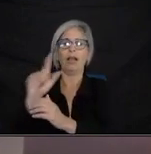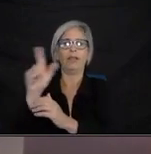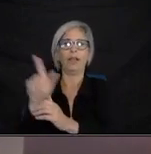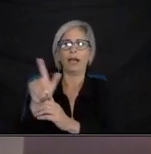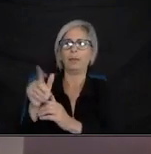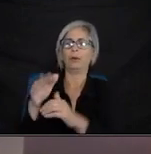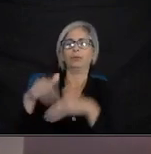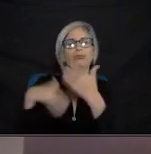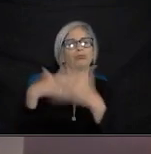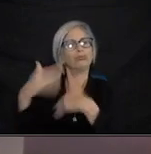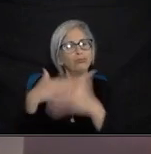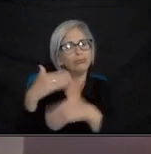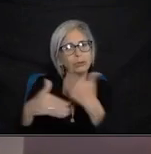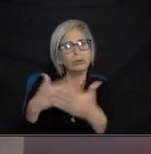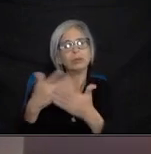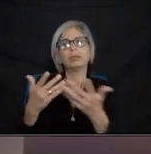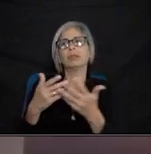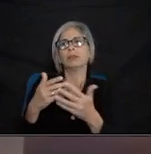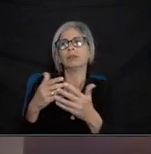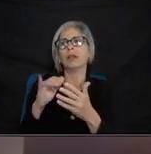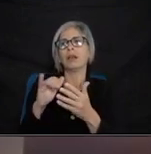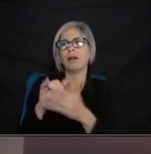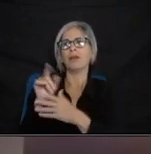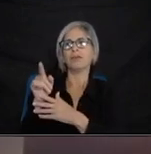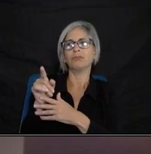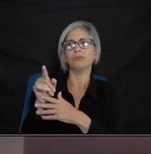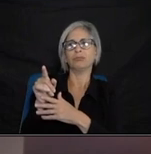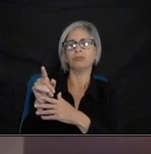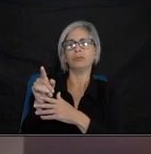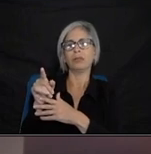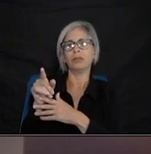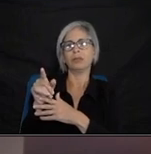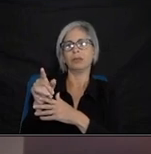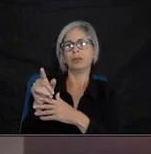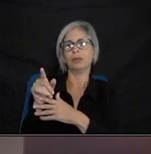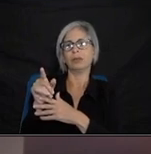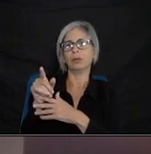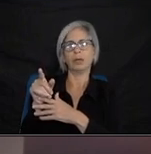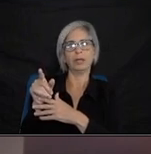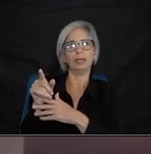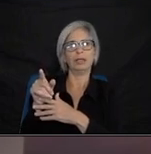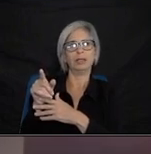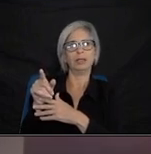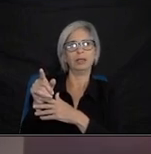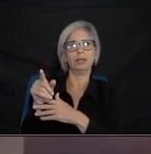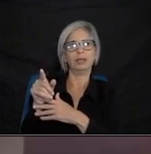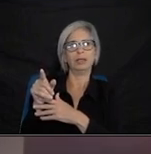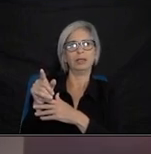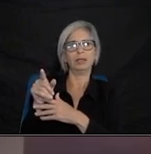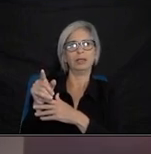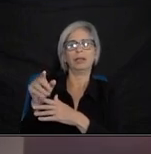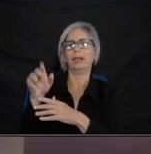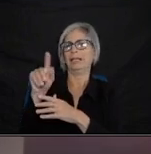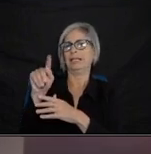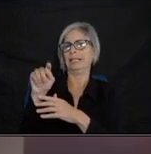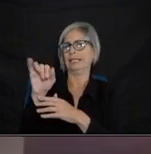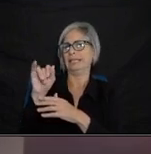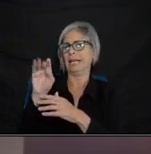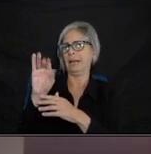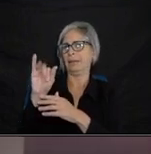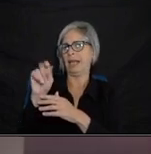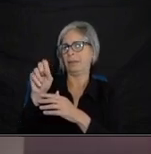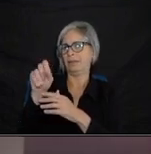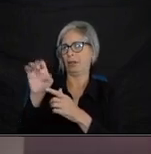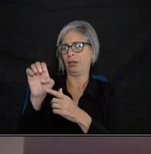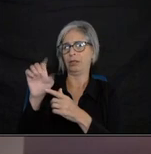the process of getting a time capsule delivered on behalf of E2L for the city to bring in your